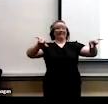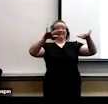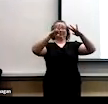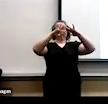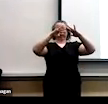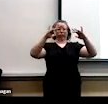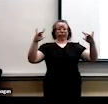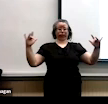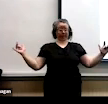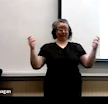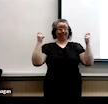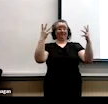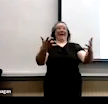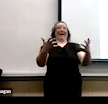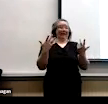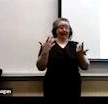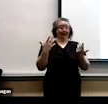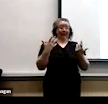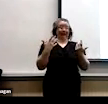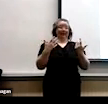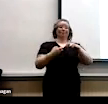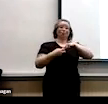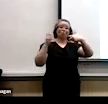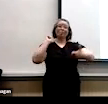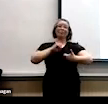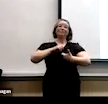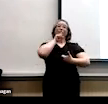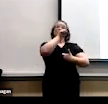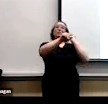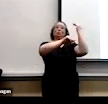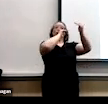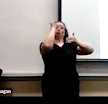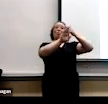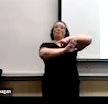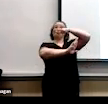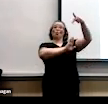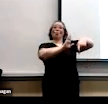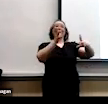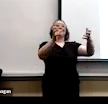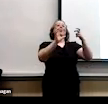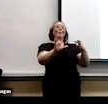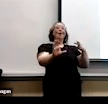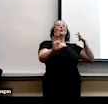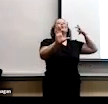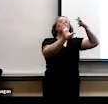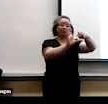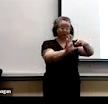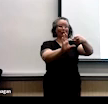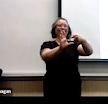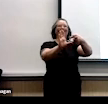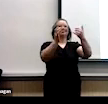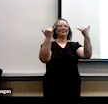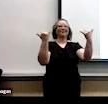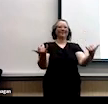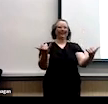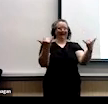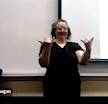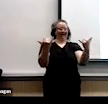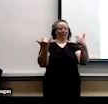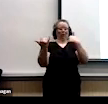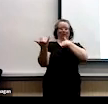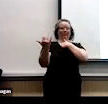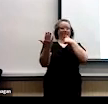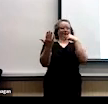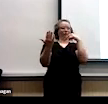So adult programs often have eligibility criteria that don't line up with the conditions that patients have that we're talking about. Again, we